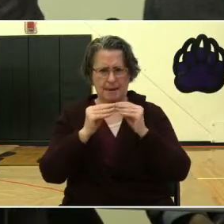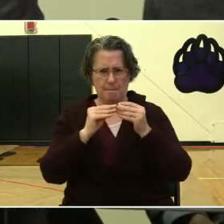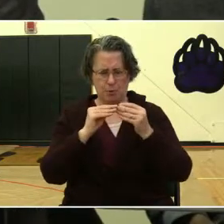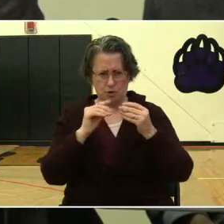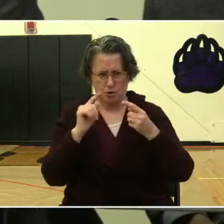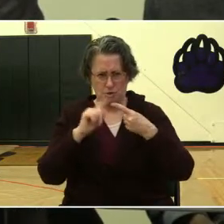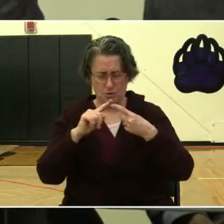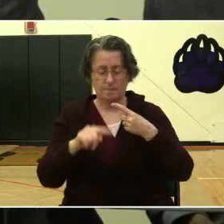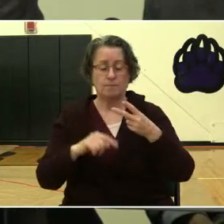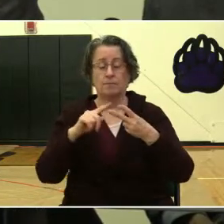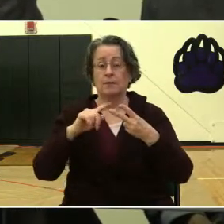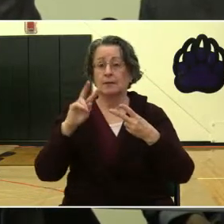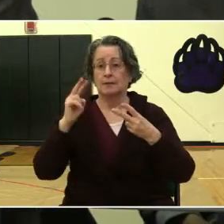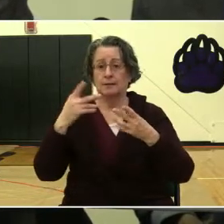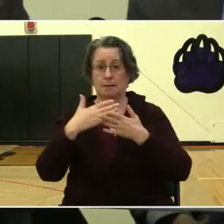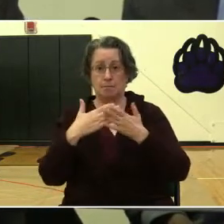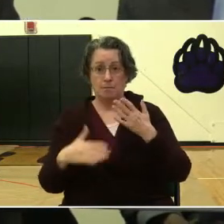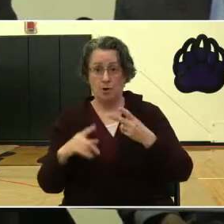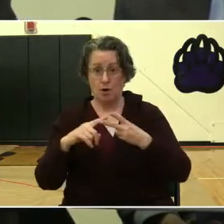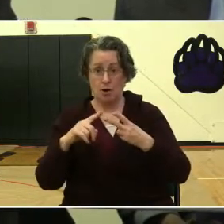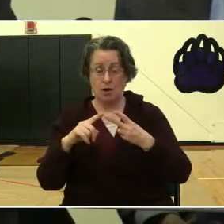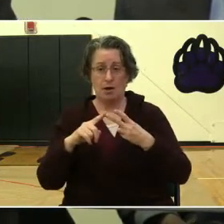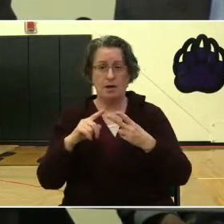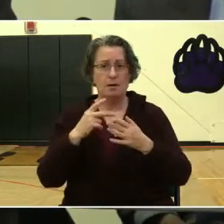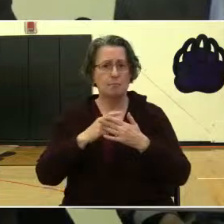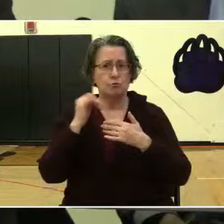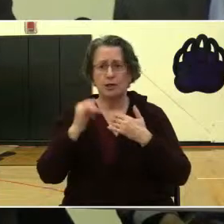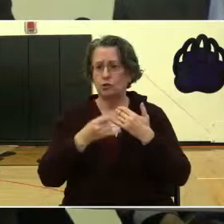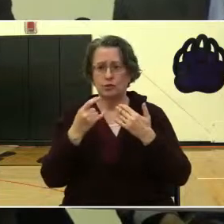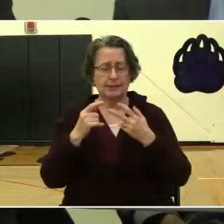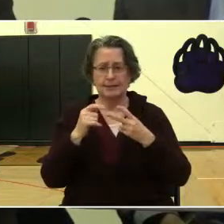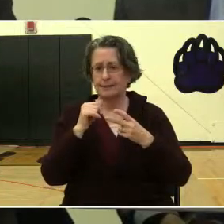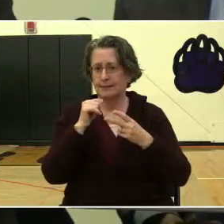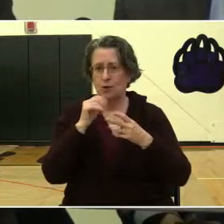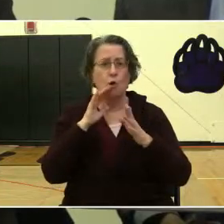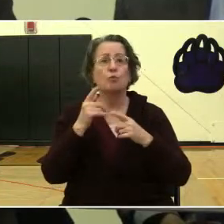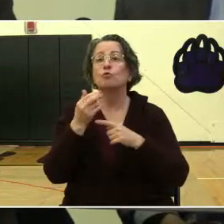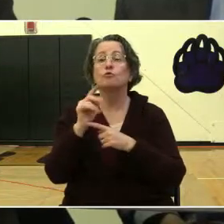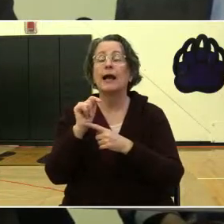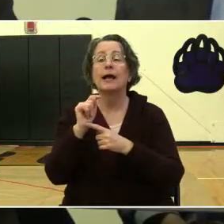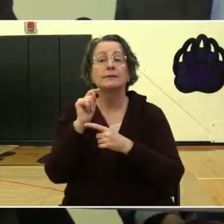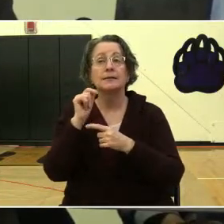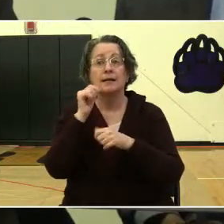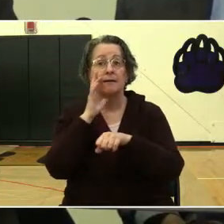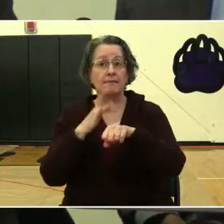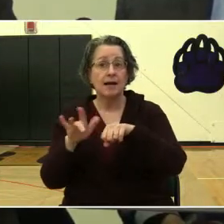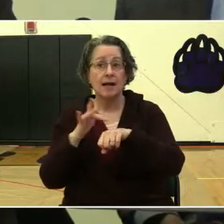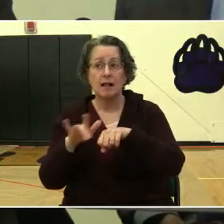second part of Mr leb's Question on it was grants that are available